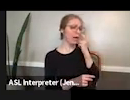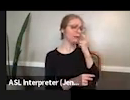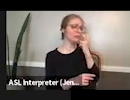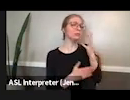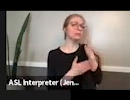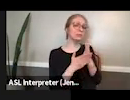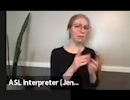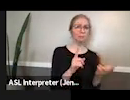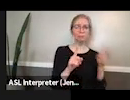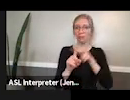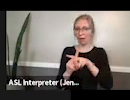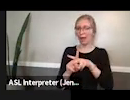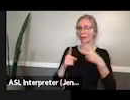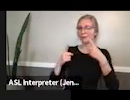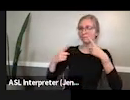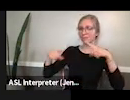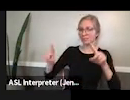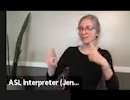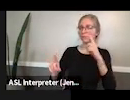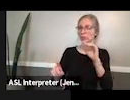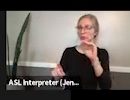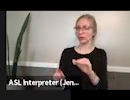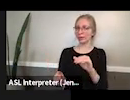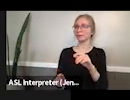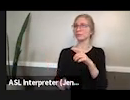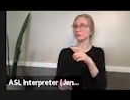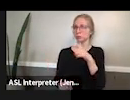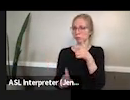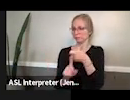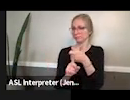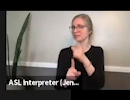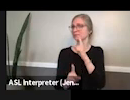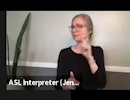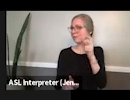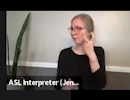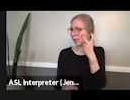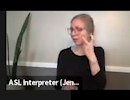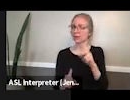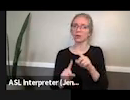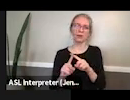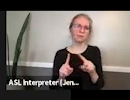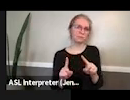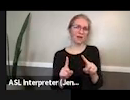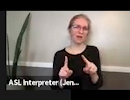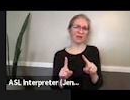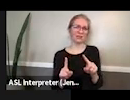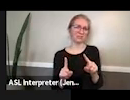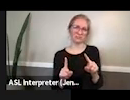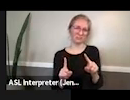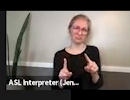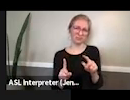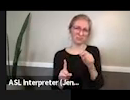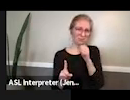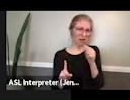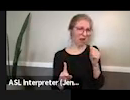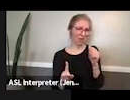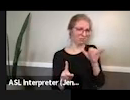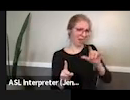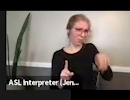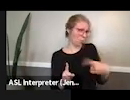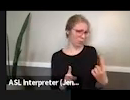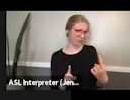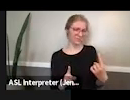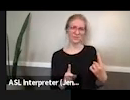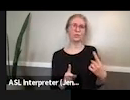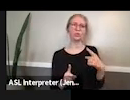with a child who has deafblindness, but not in and of themselves, more than likely. You got to do something in addition